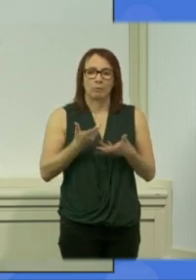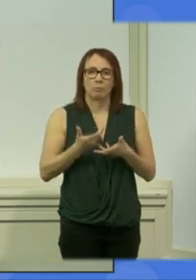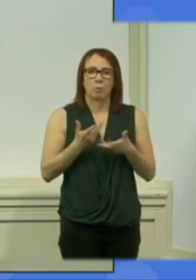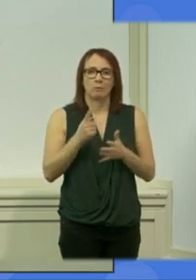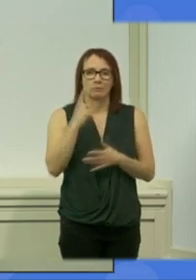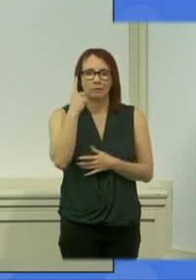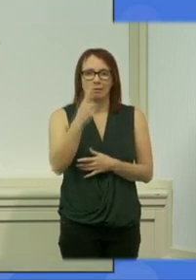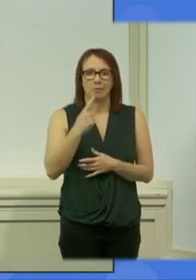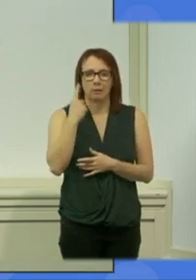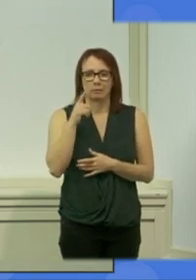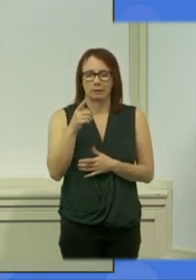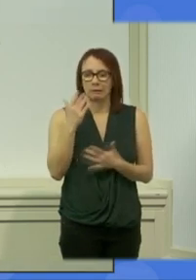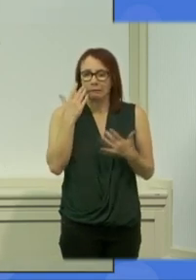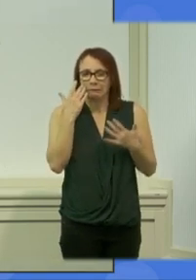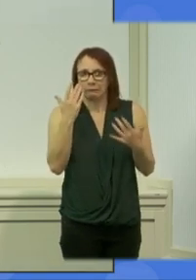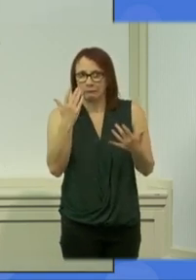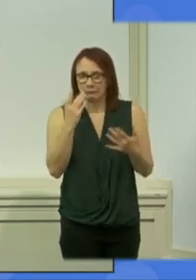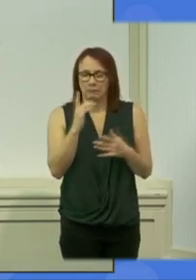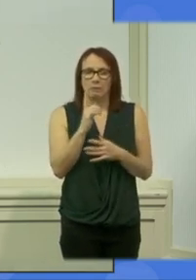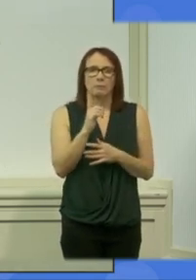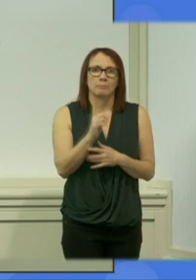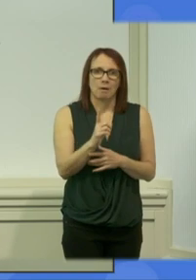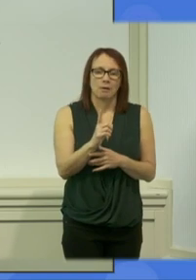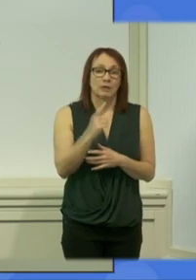London, it's only a vague thought,